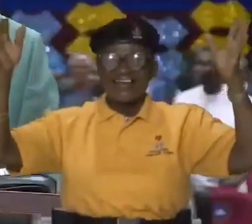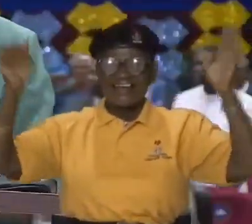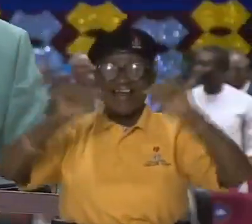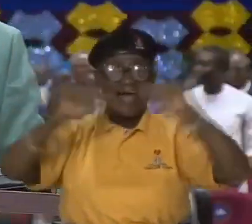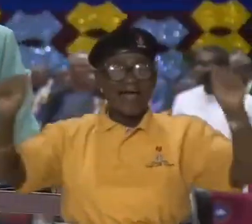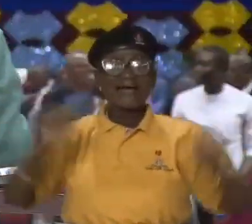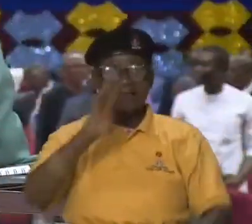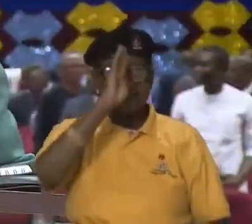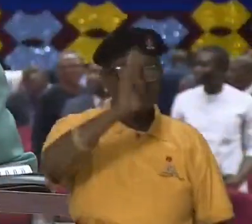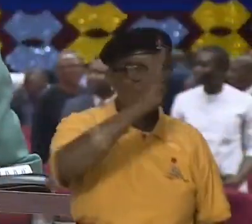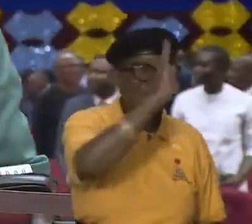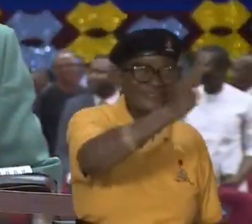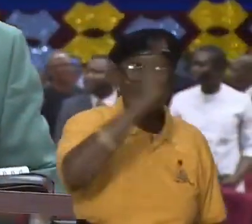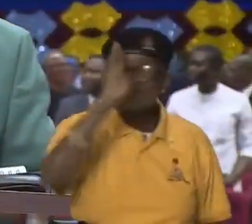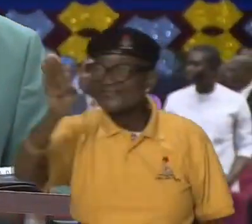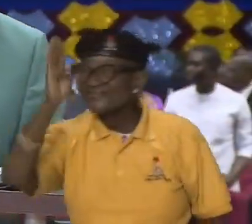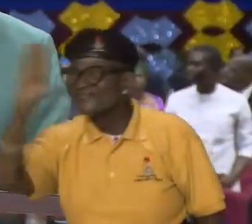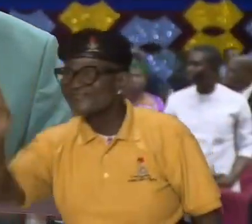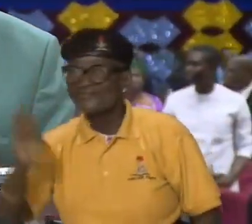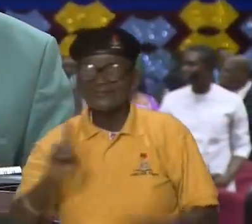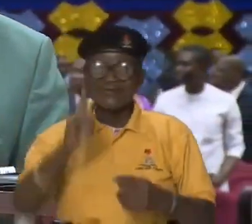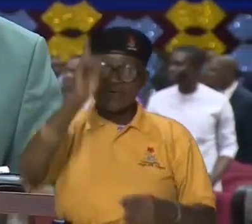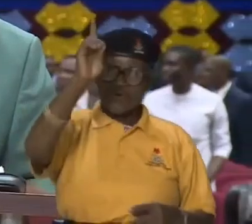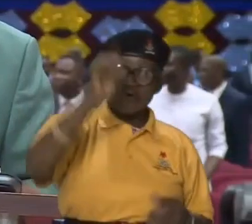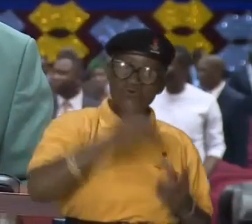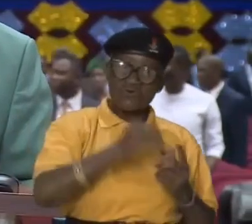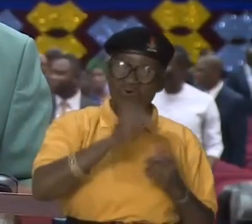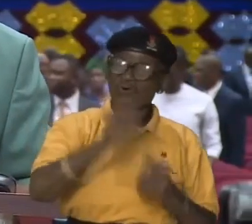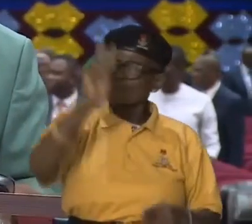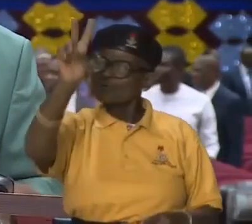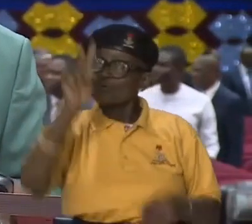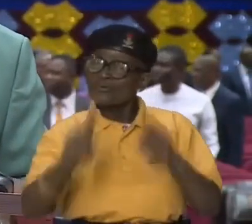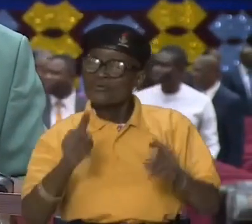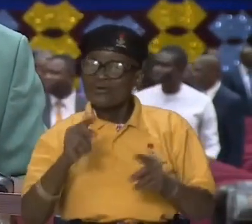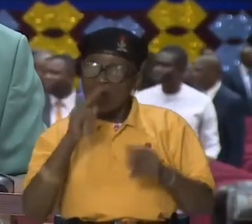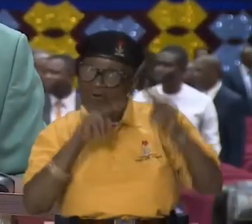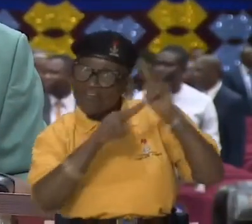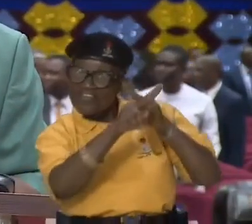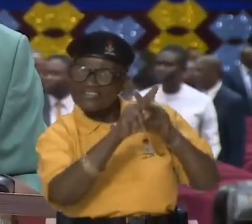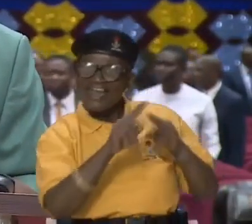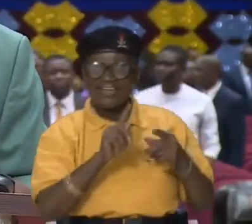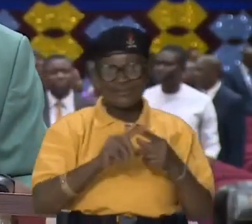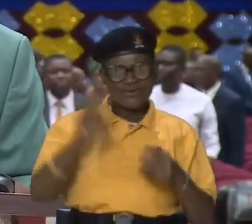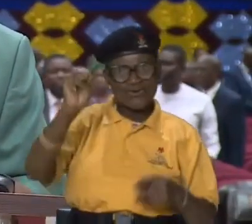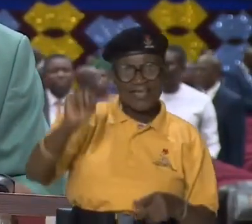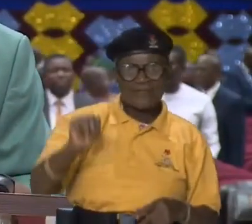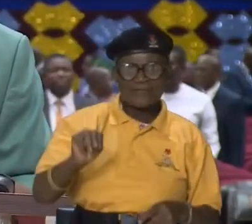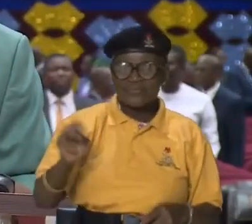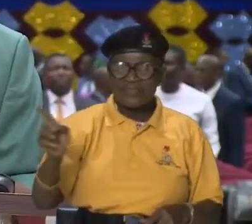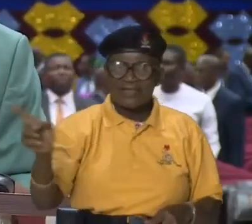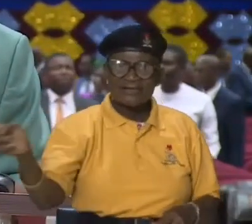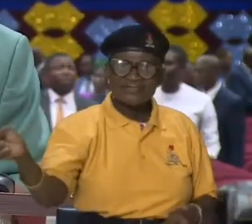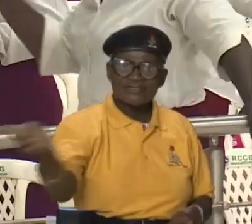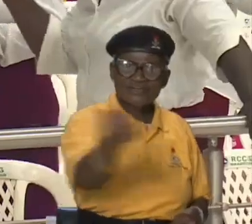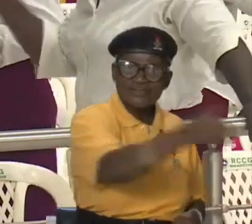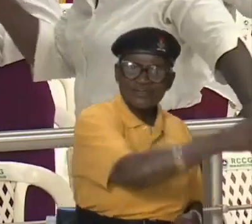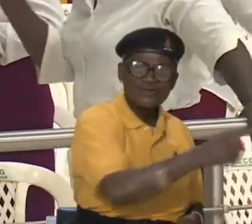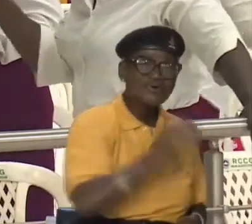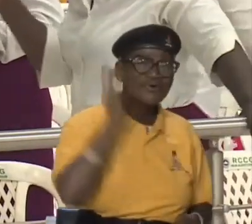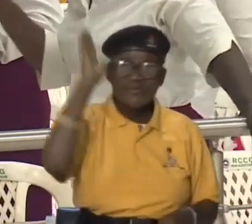Shake hands with one or two people, prophesy to them and say, you will receive a rod of fire